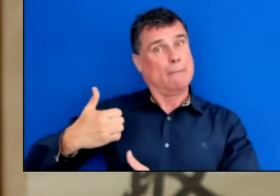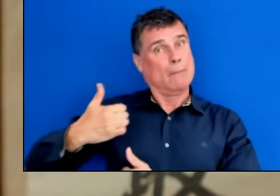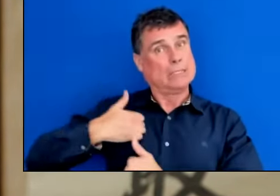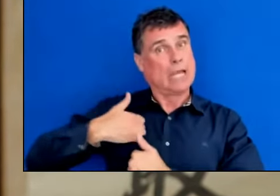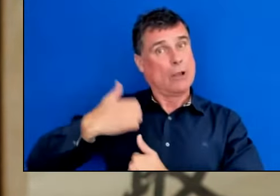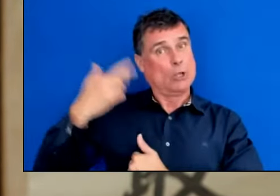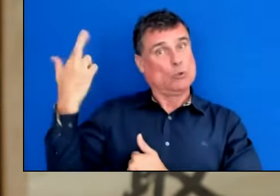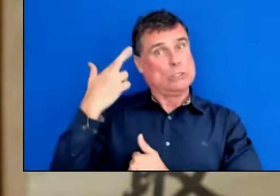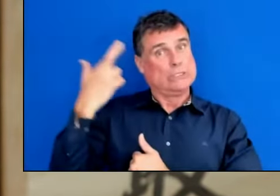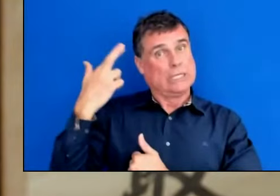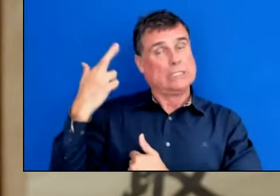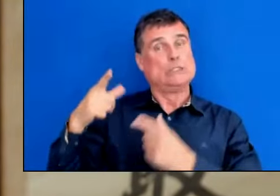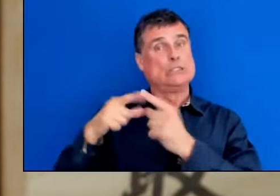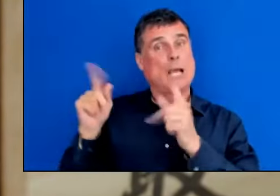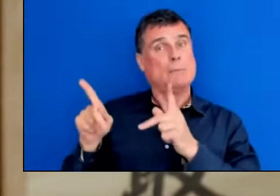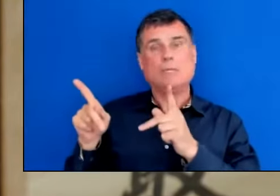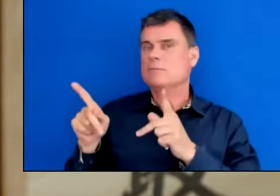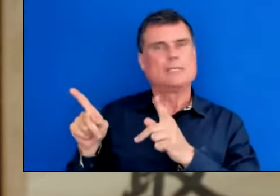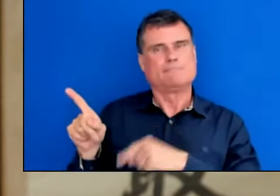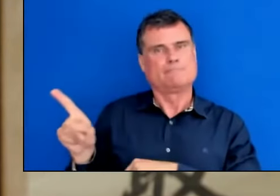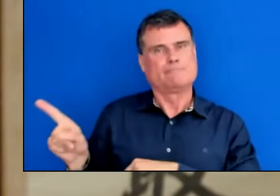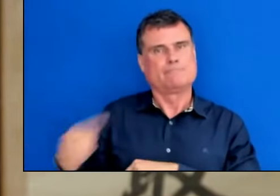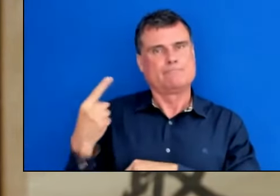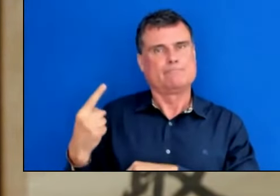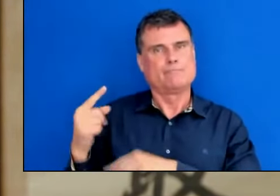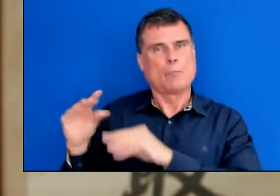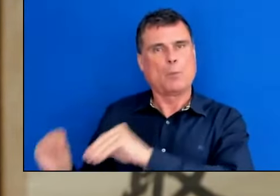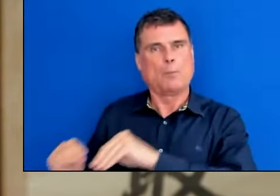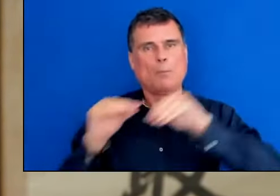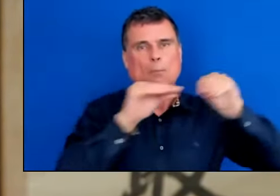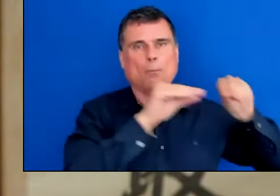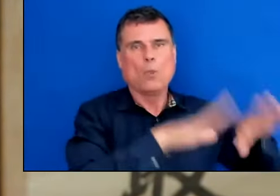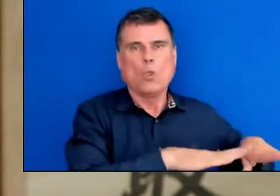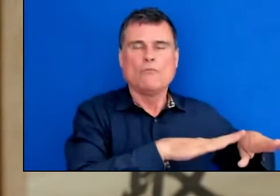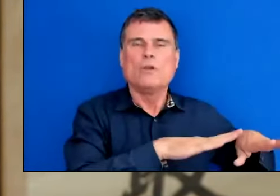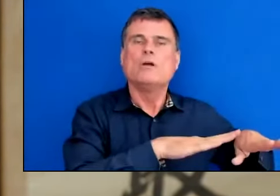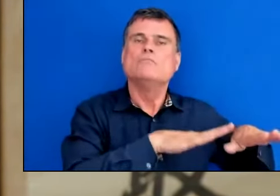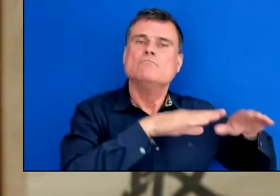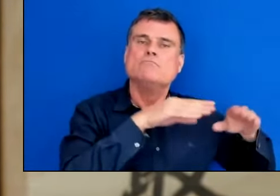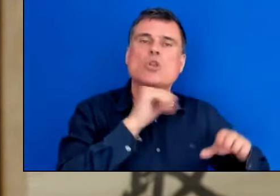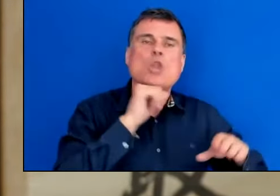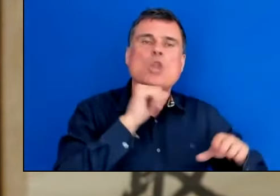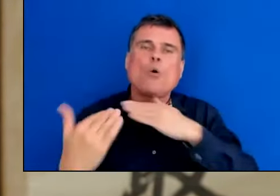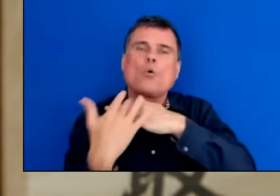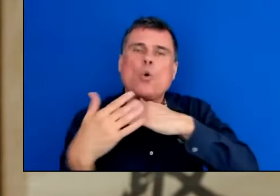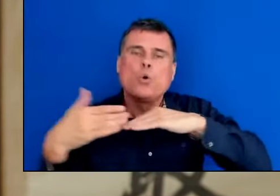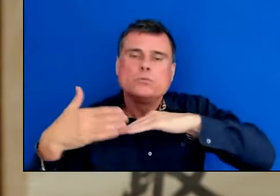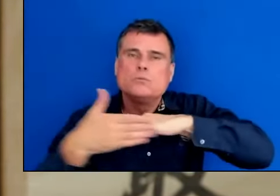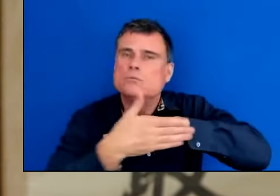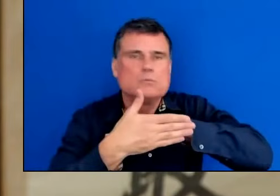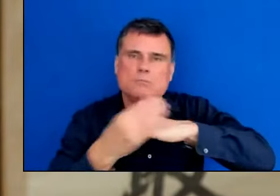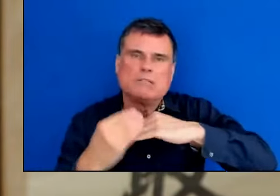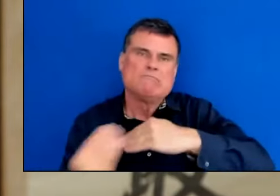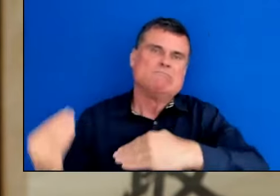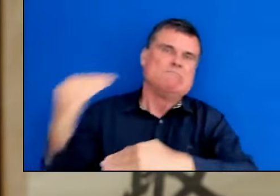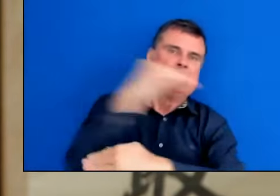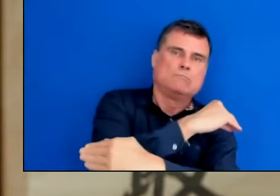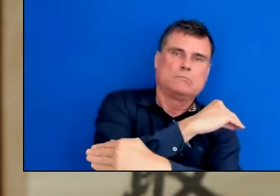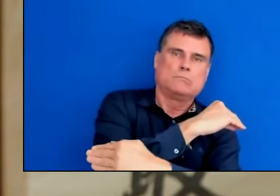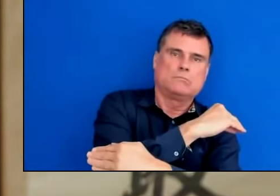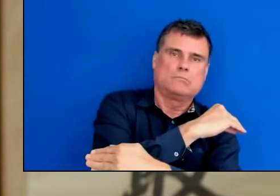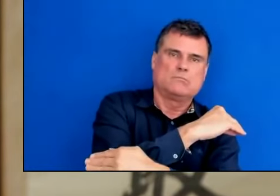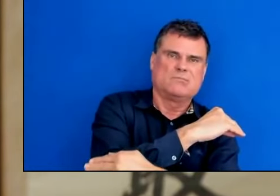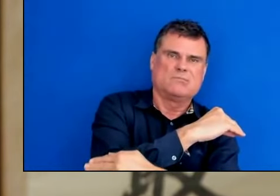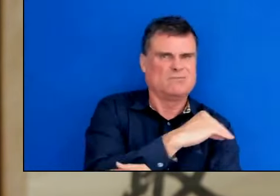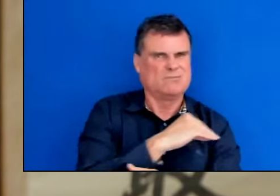Japanese are being moved inland. Can anyone blame us if we hope that by May